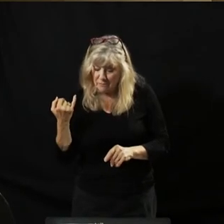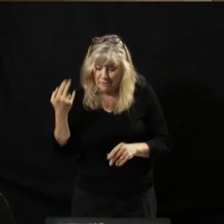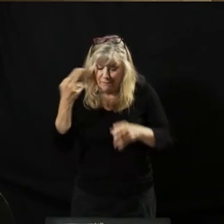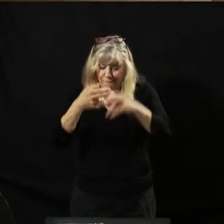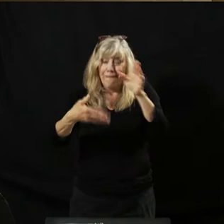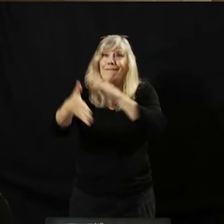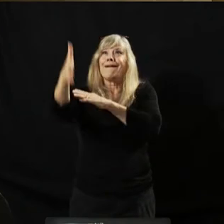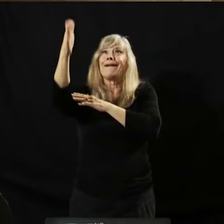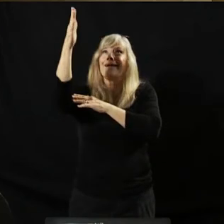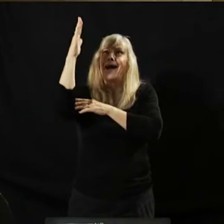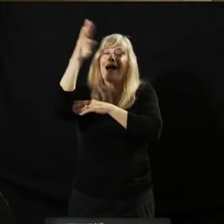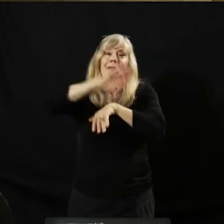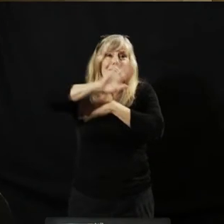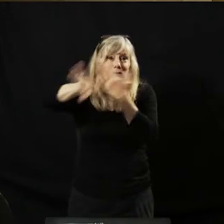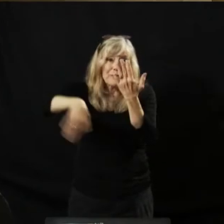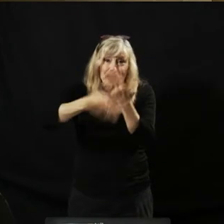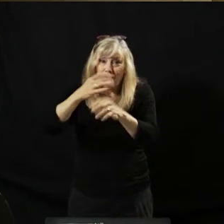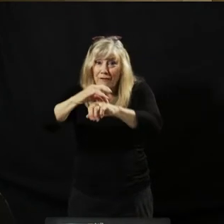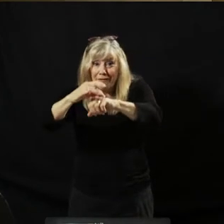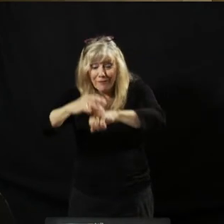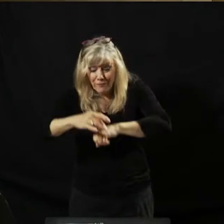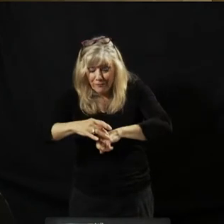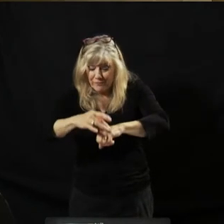God of all the earth.